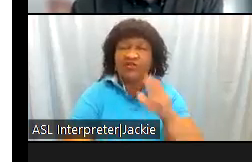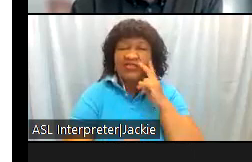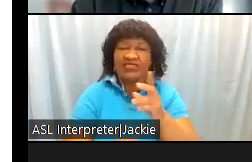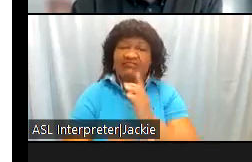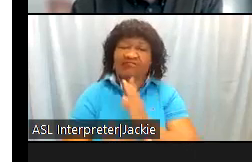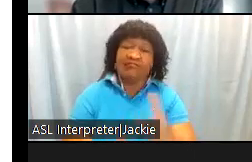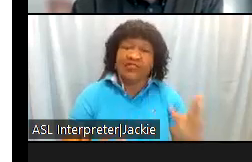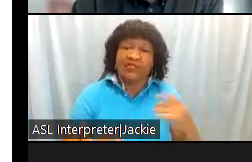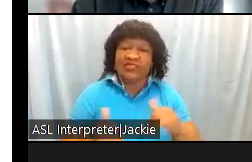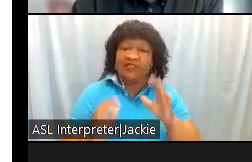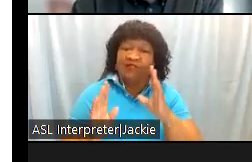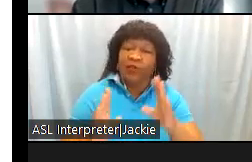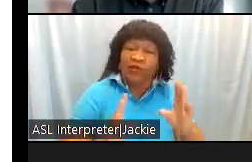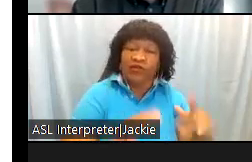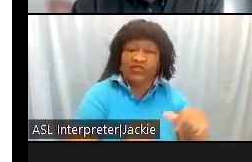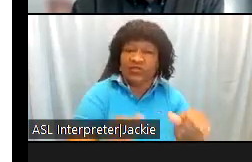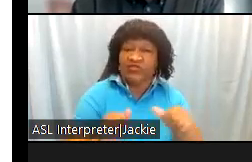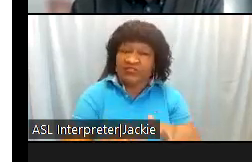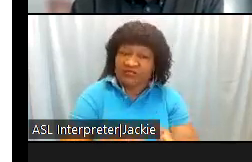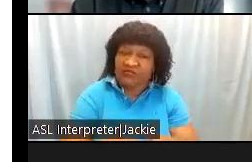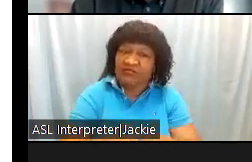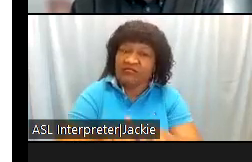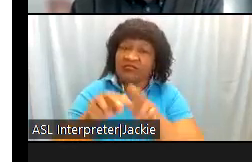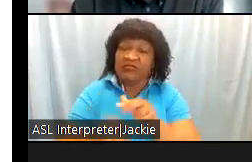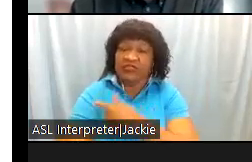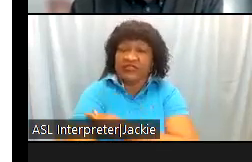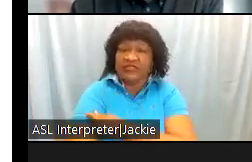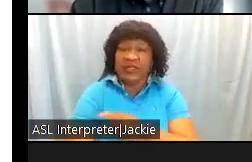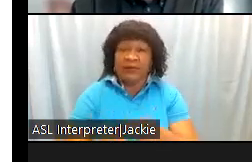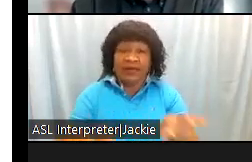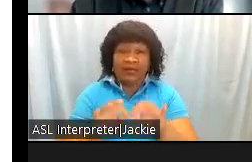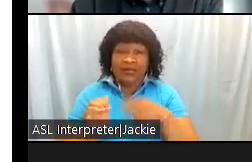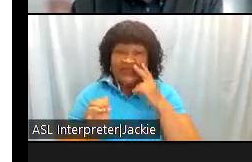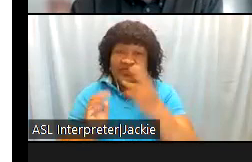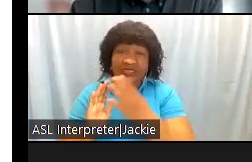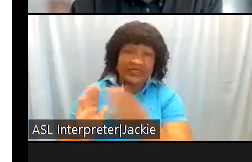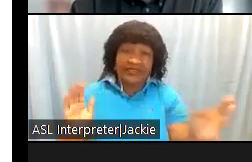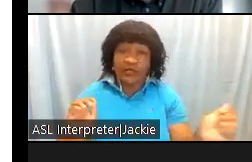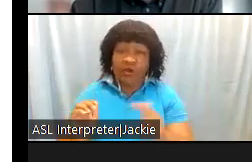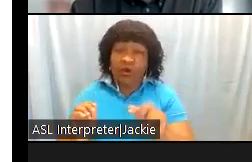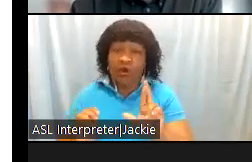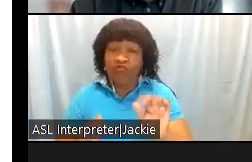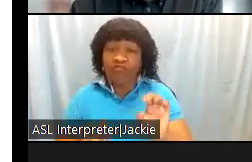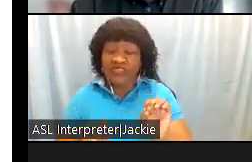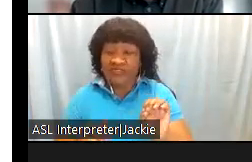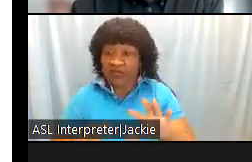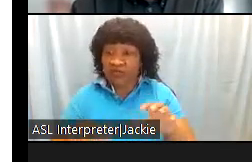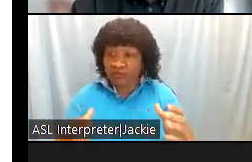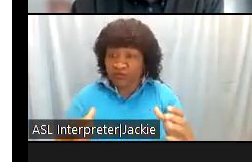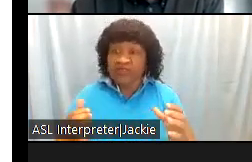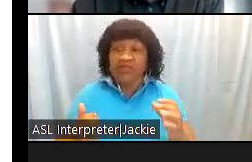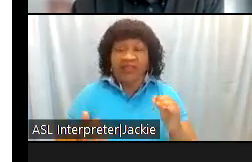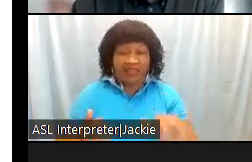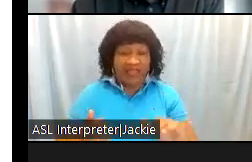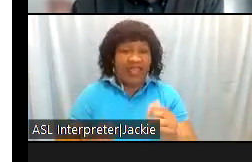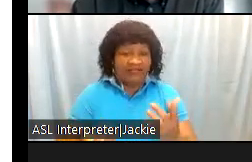we continue to focus on in particular. But then also you can see that across all racial groups that we continue